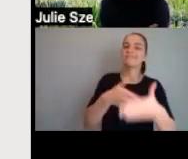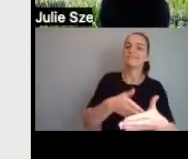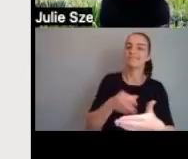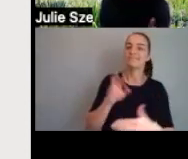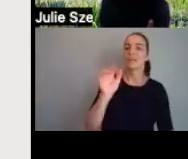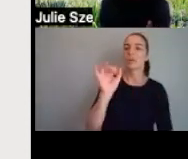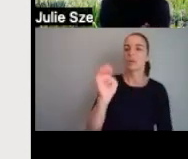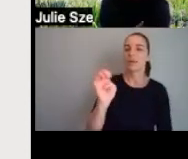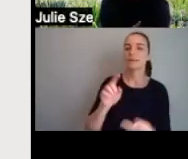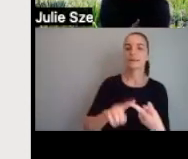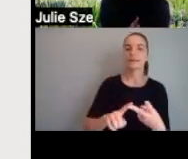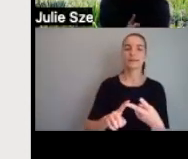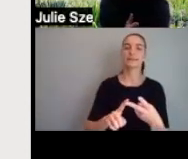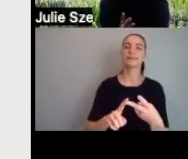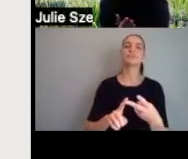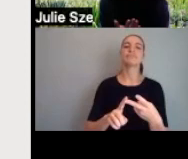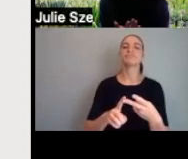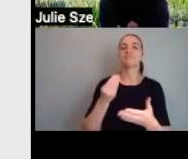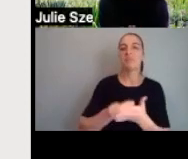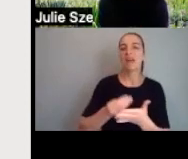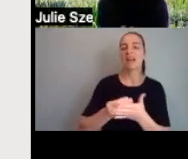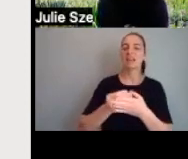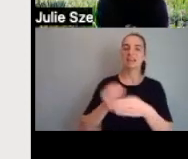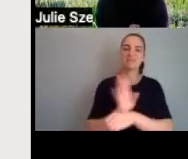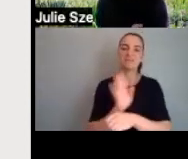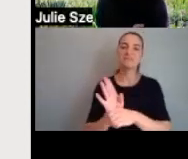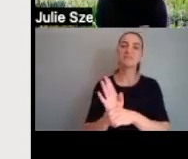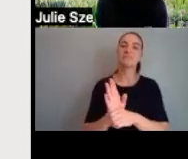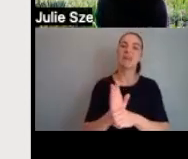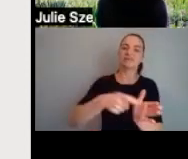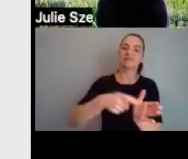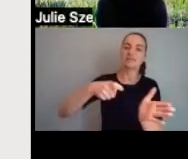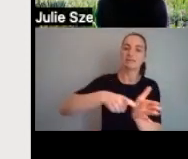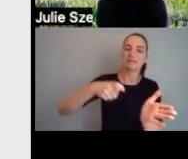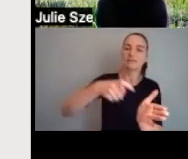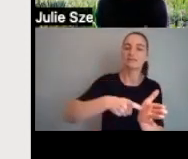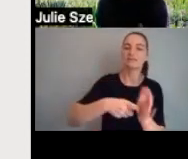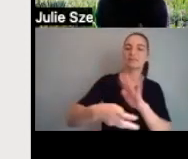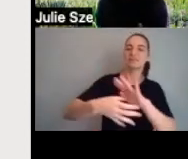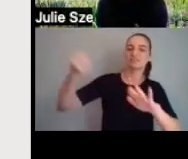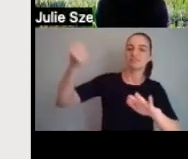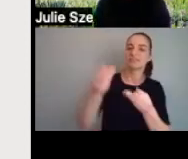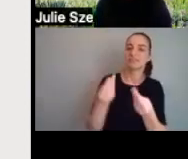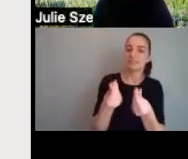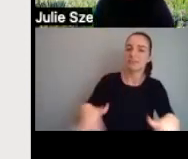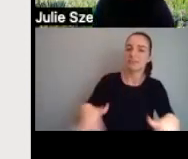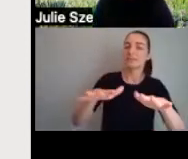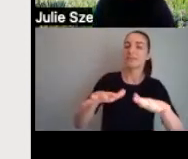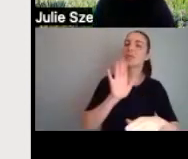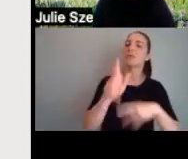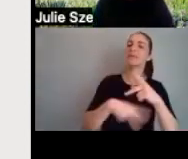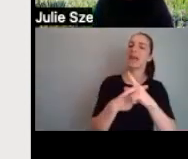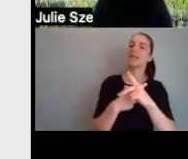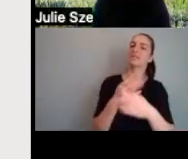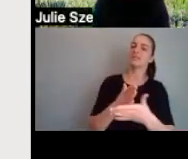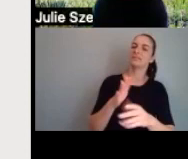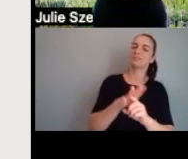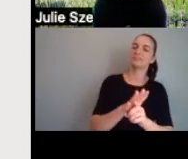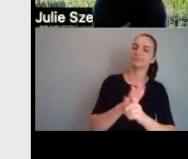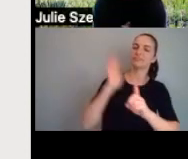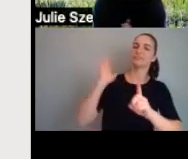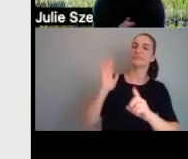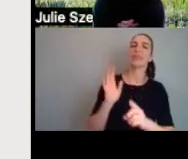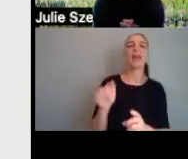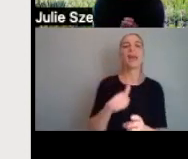colonialism, and colonial extraction, but also positive freedoms to love, regenerate, live, and practice community and solidarity. So